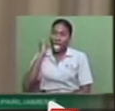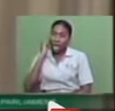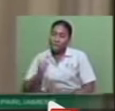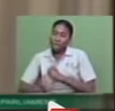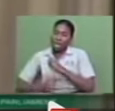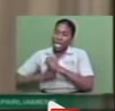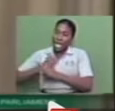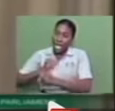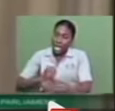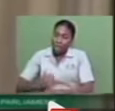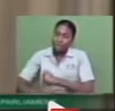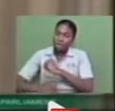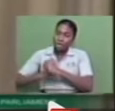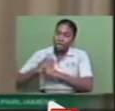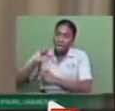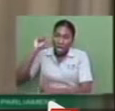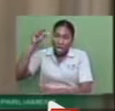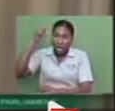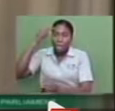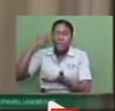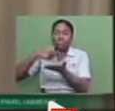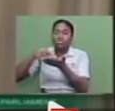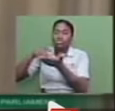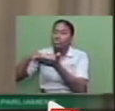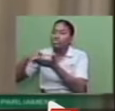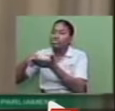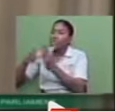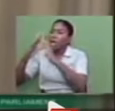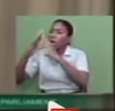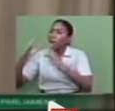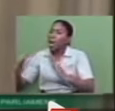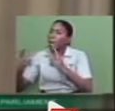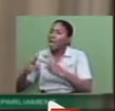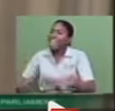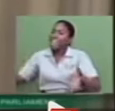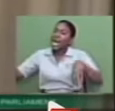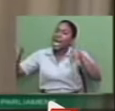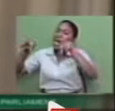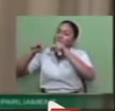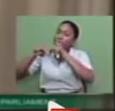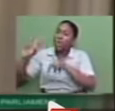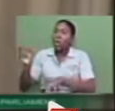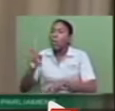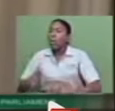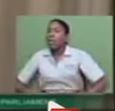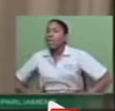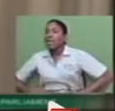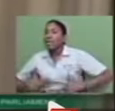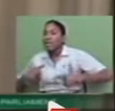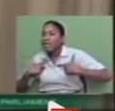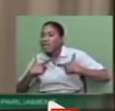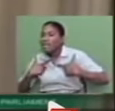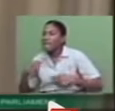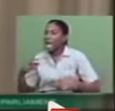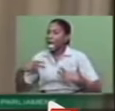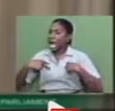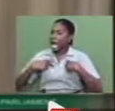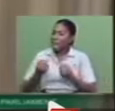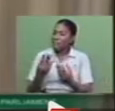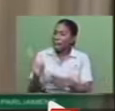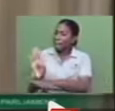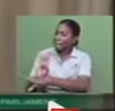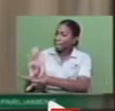property. This tax will vary on the use of the property, residential, agricultural, commercial, and so on. Every